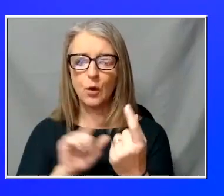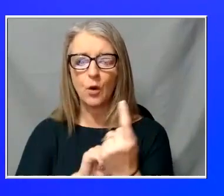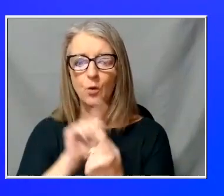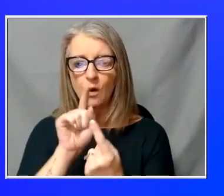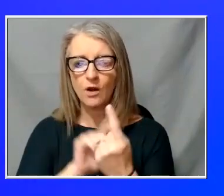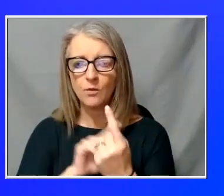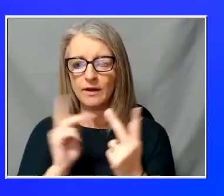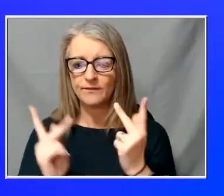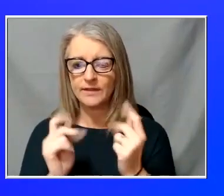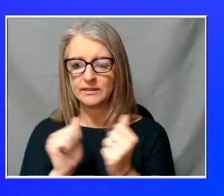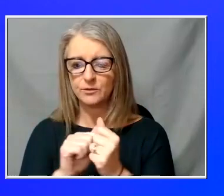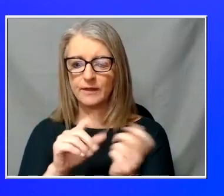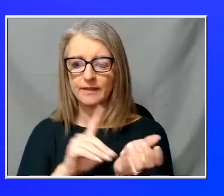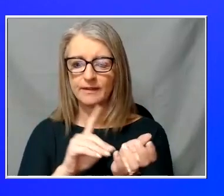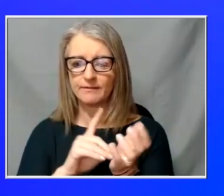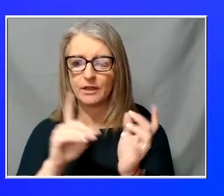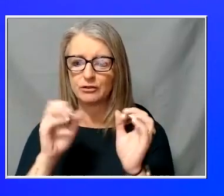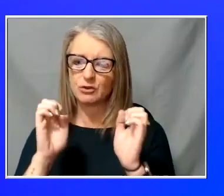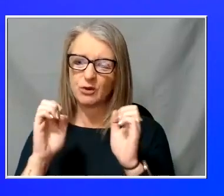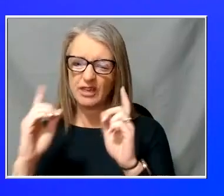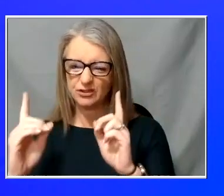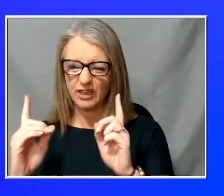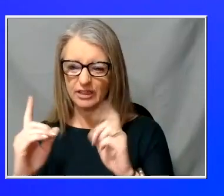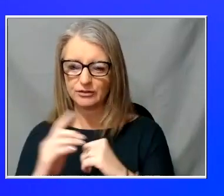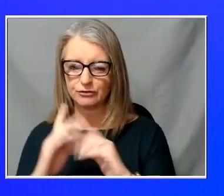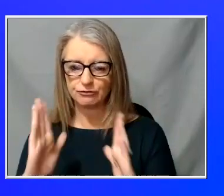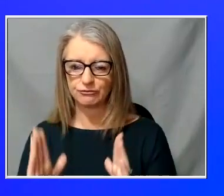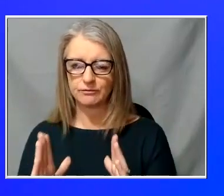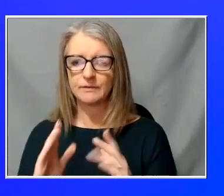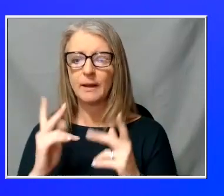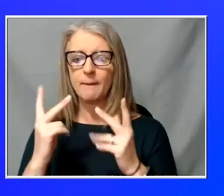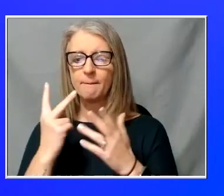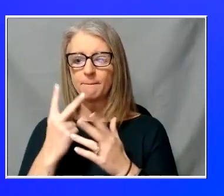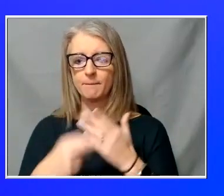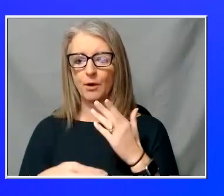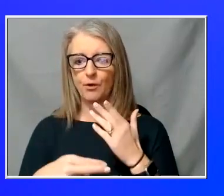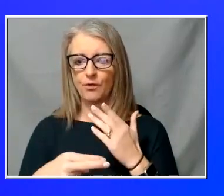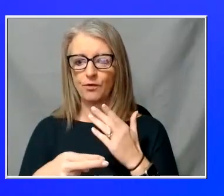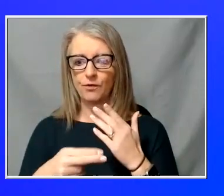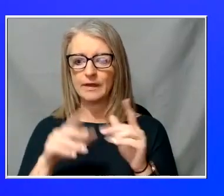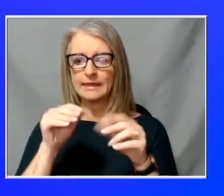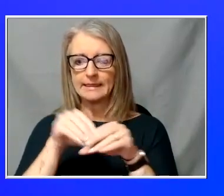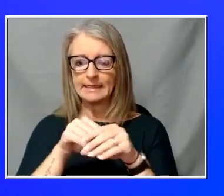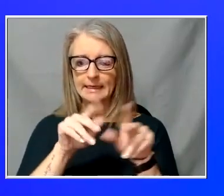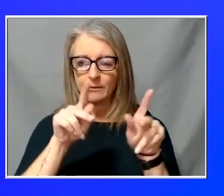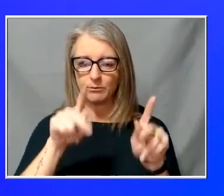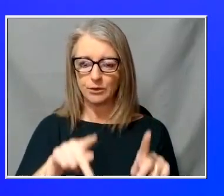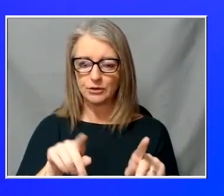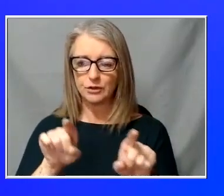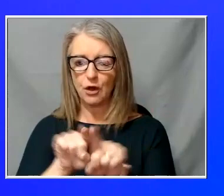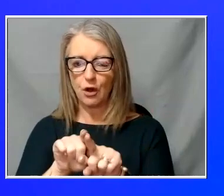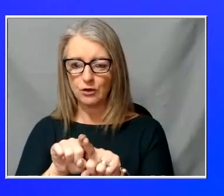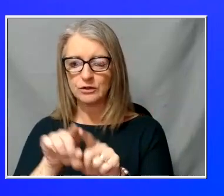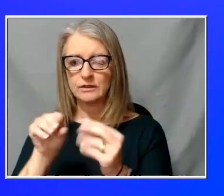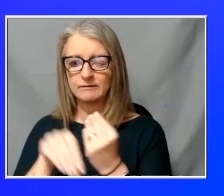educator. We provide both visit via in-person visit and also